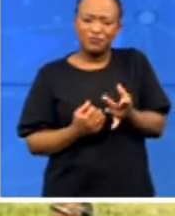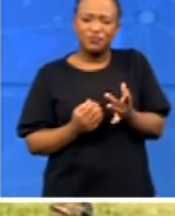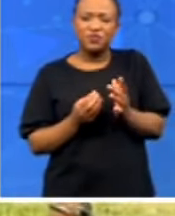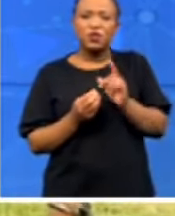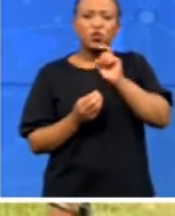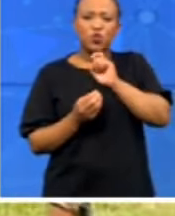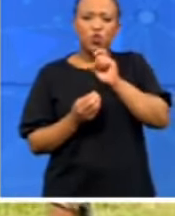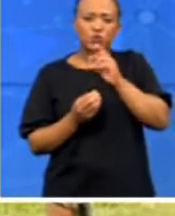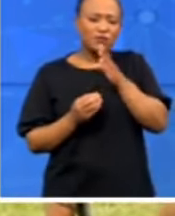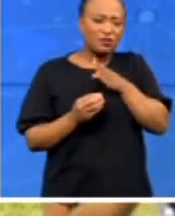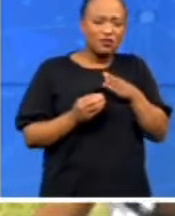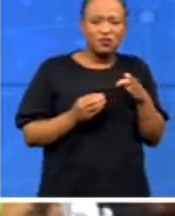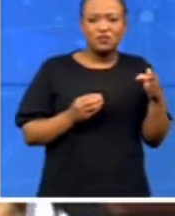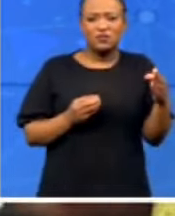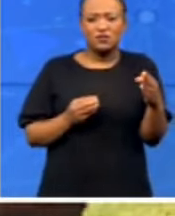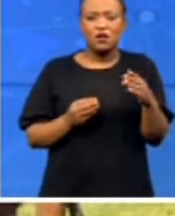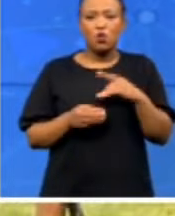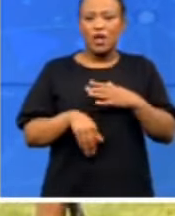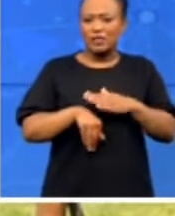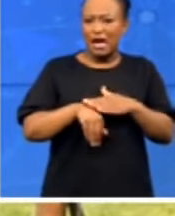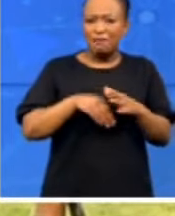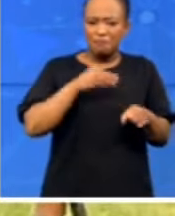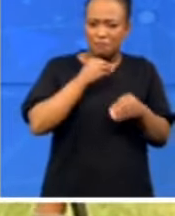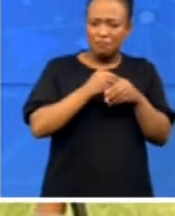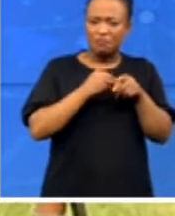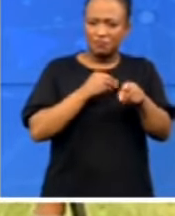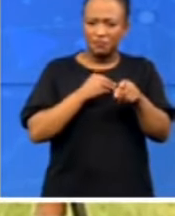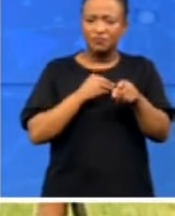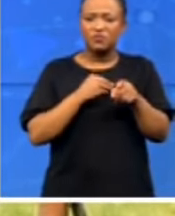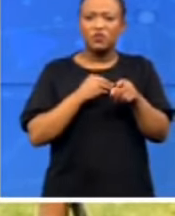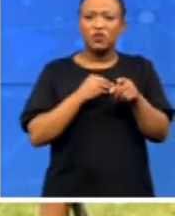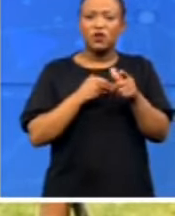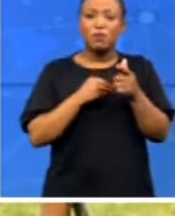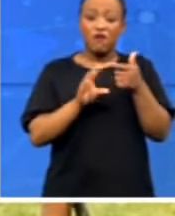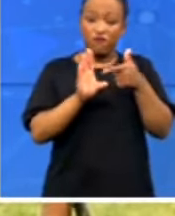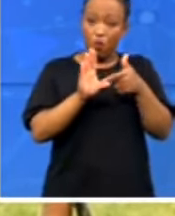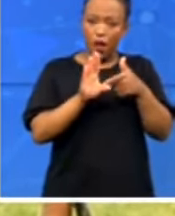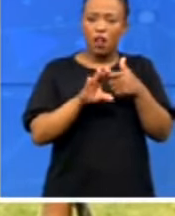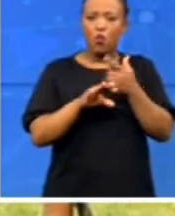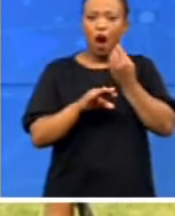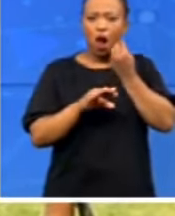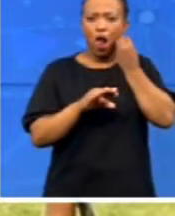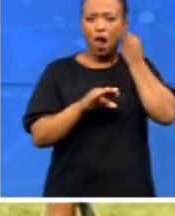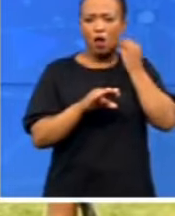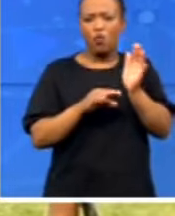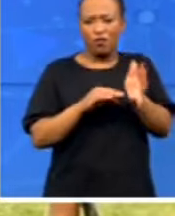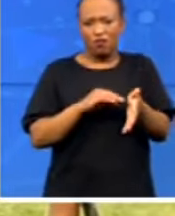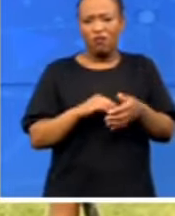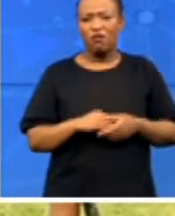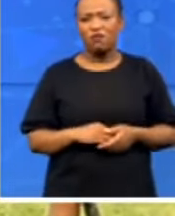of time and they will certainly take up a bit of fuel from their vehicle. So we commend them for their